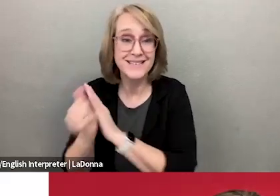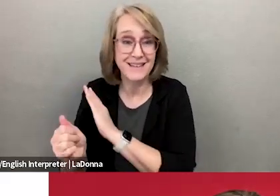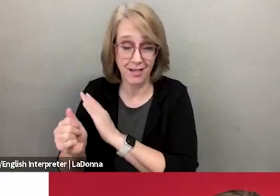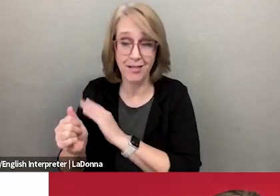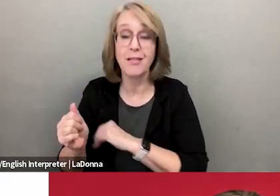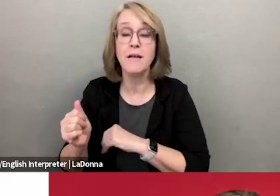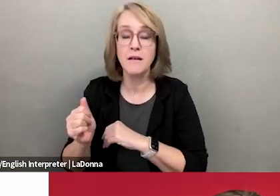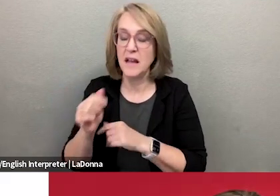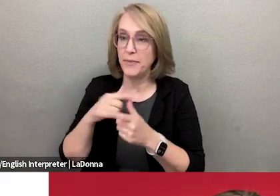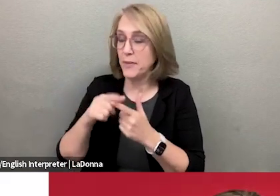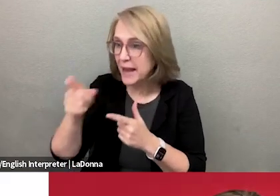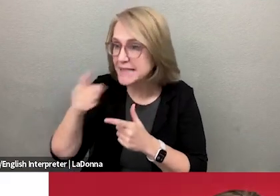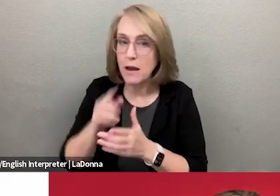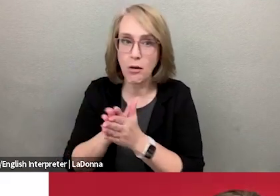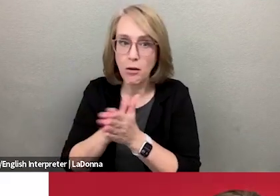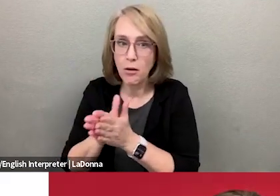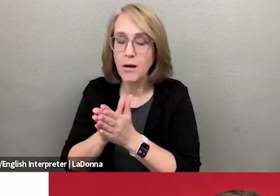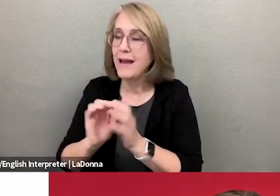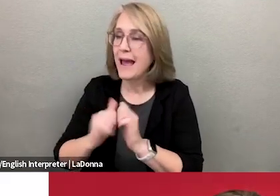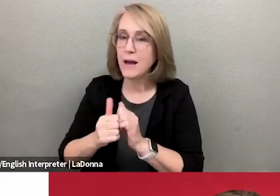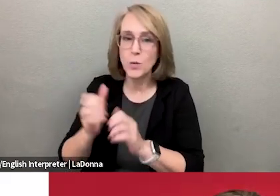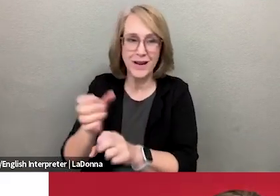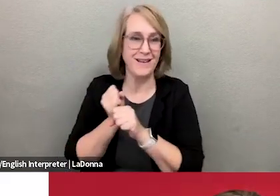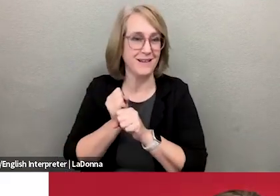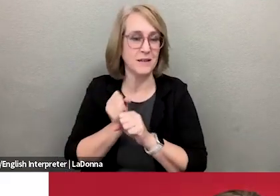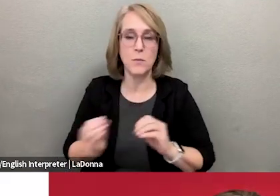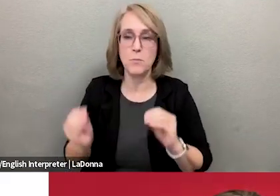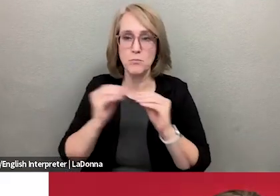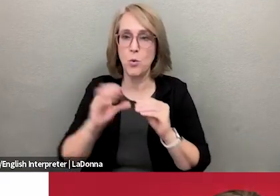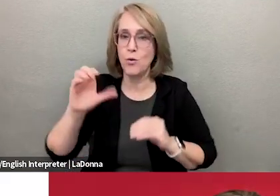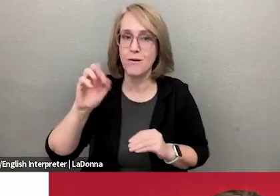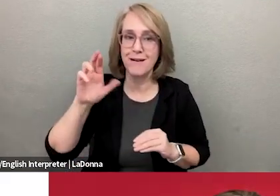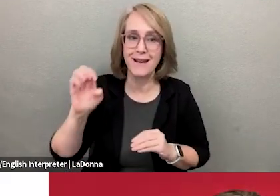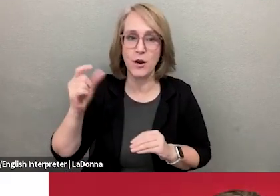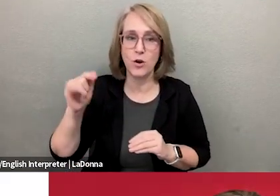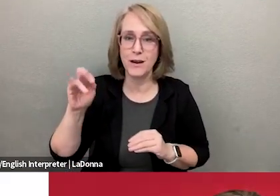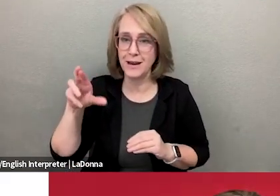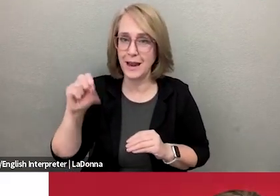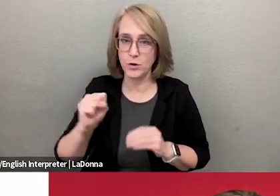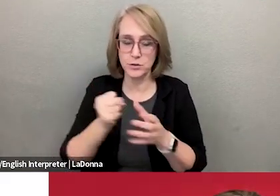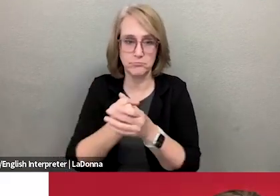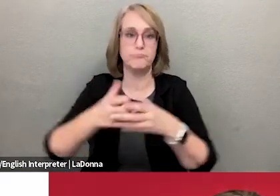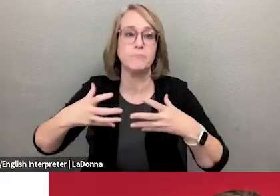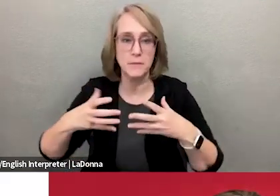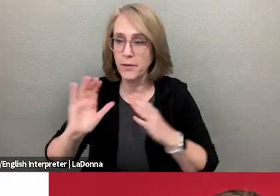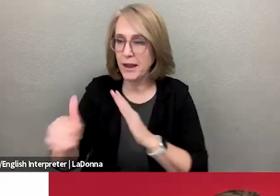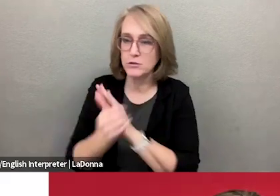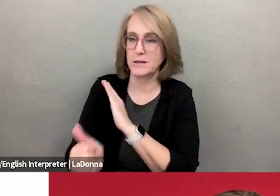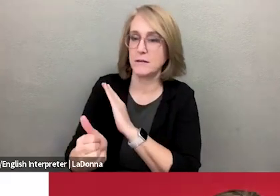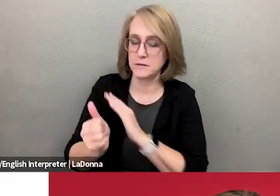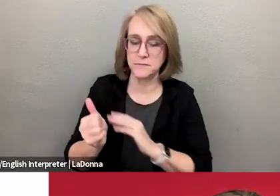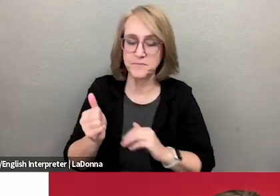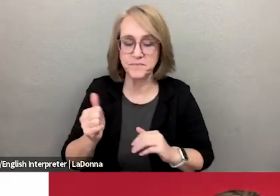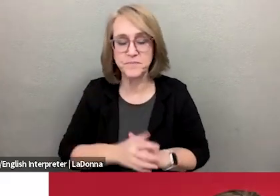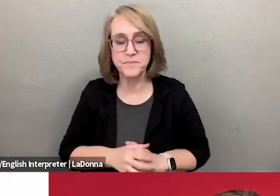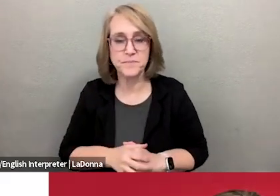big initiative of ours, is how do we get the whole caregiver workforce increase their competencies and raise the whole